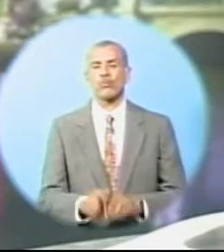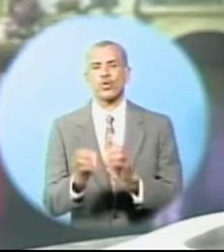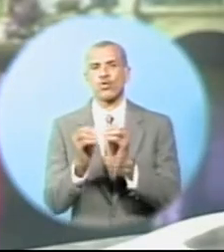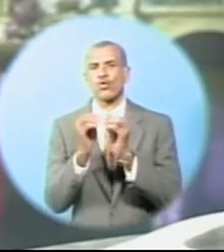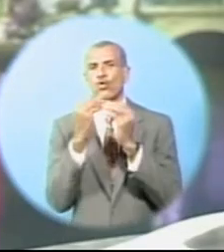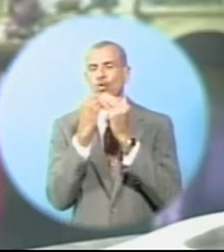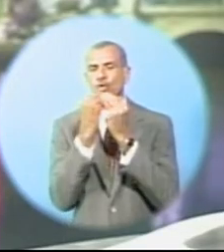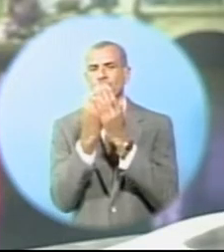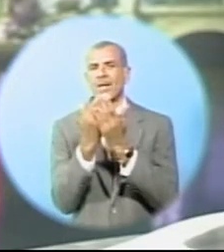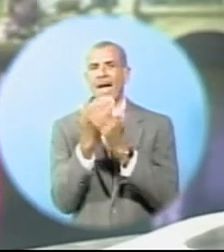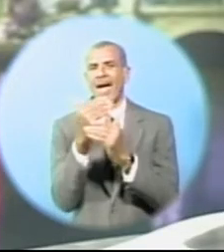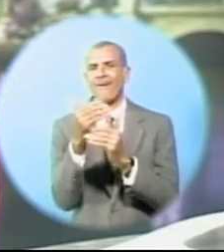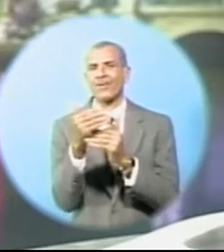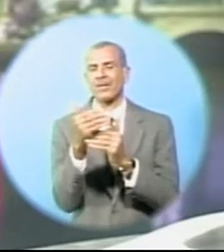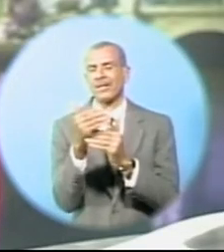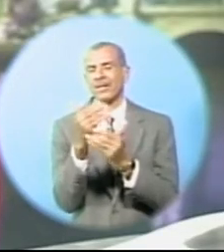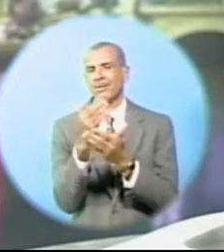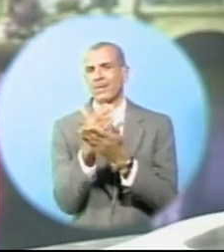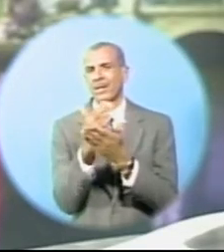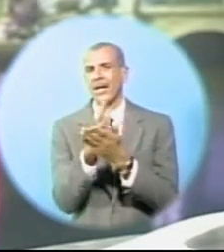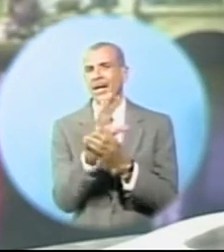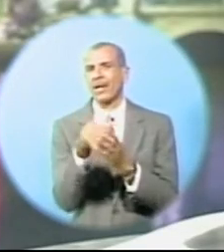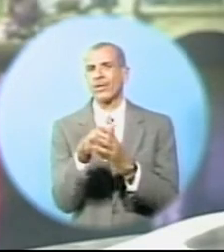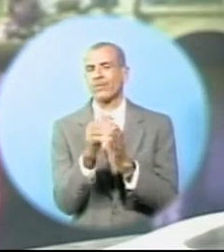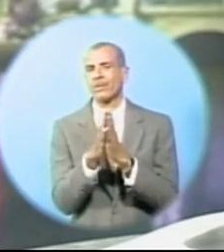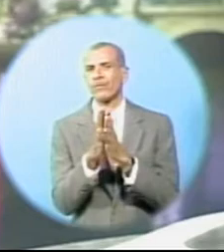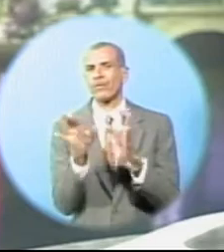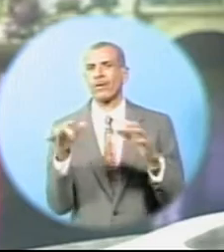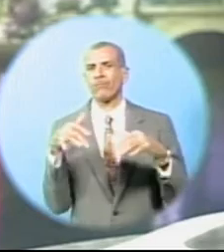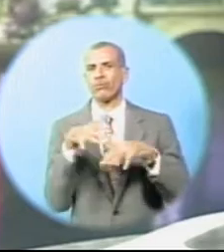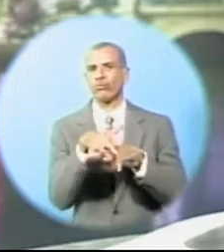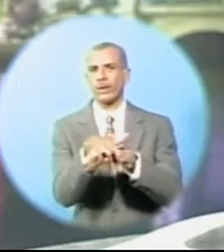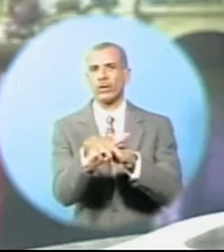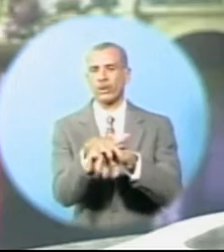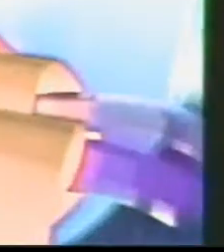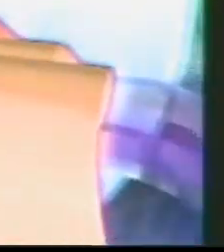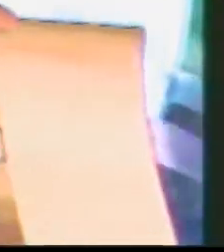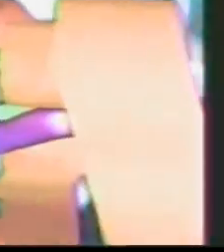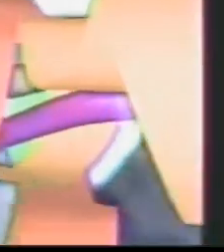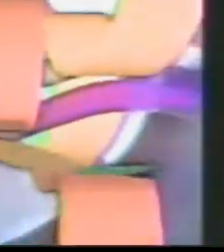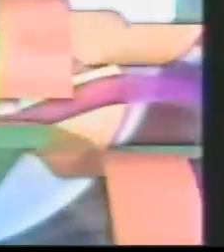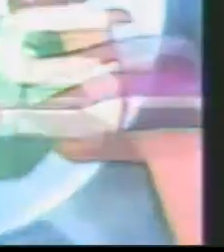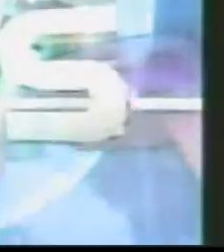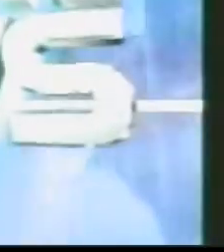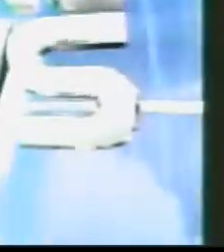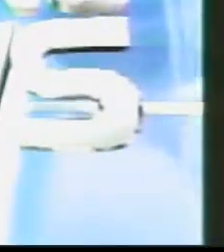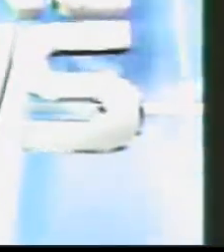news after the break, including a plea for integration. Stay with us.